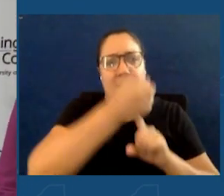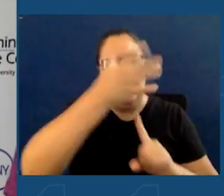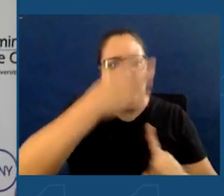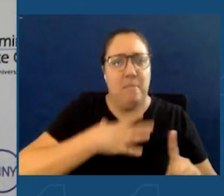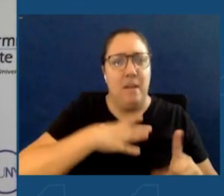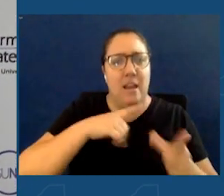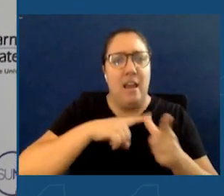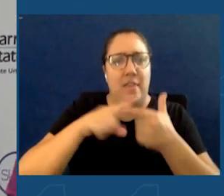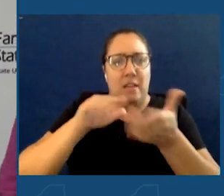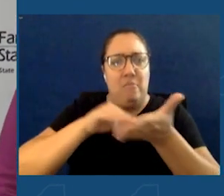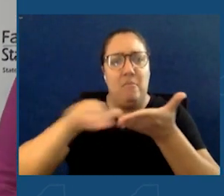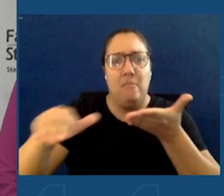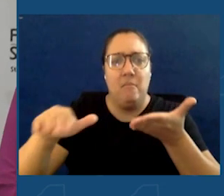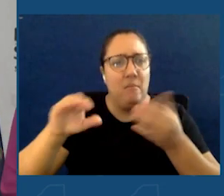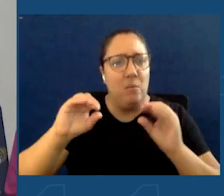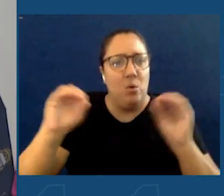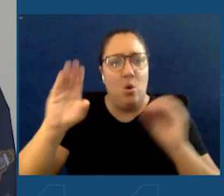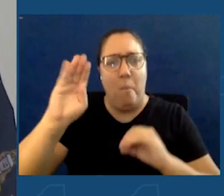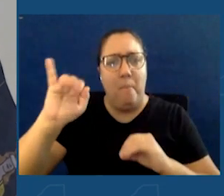situation on all fronts.